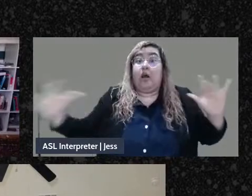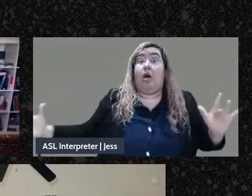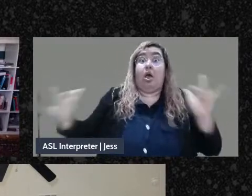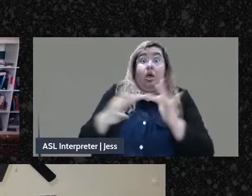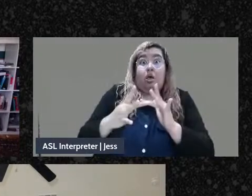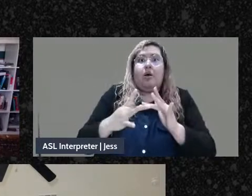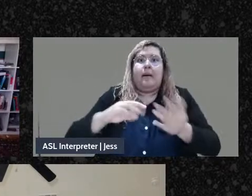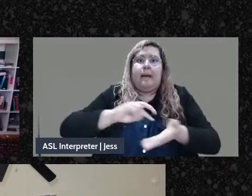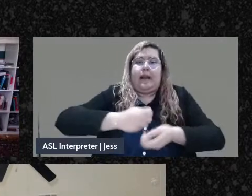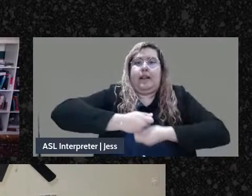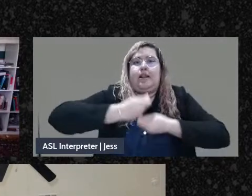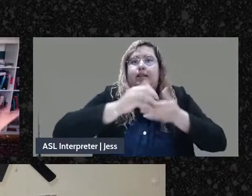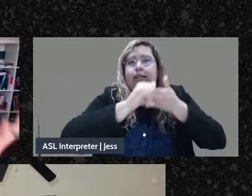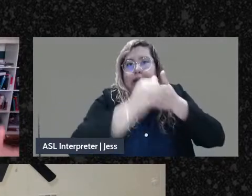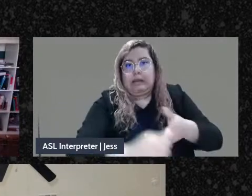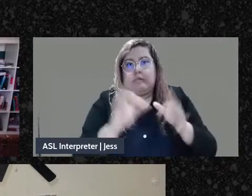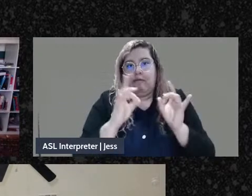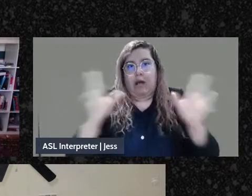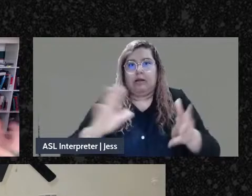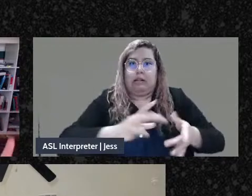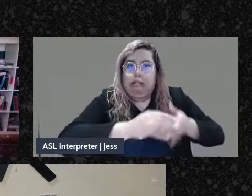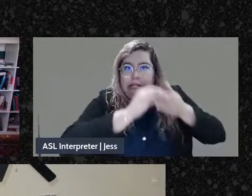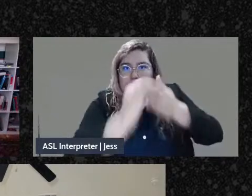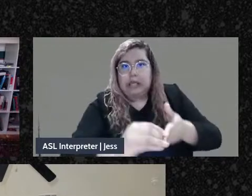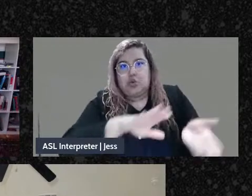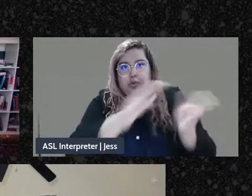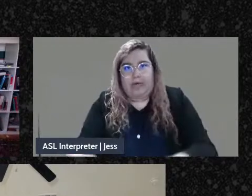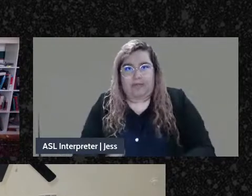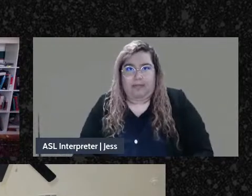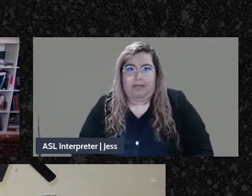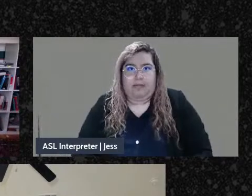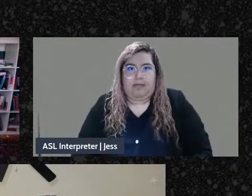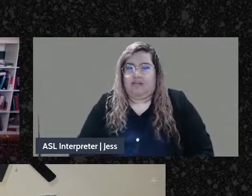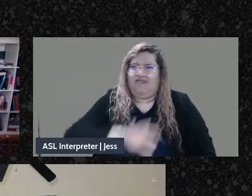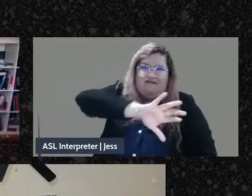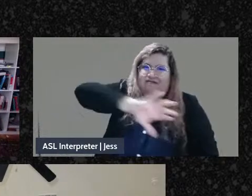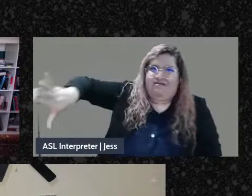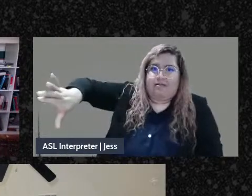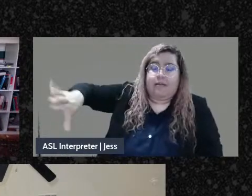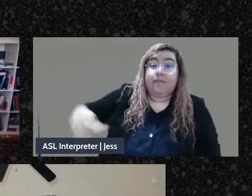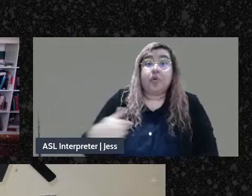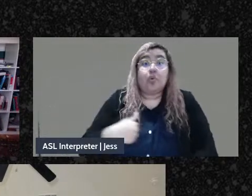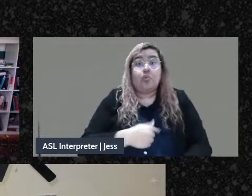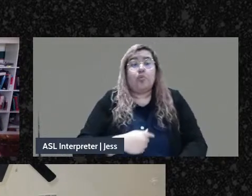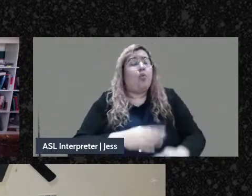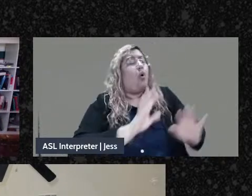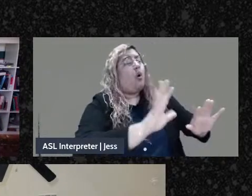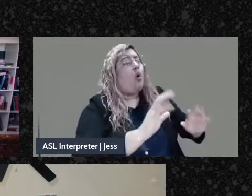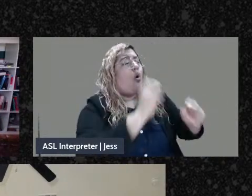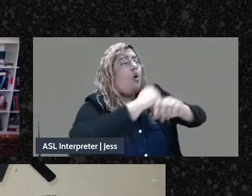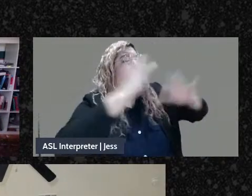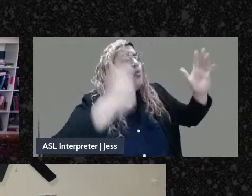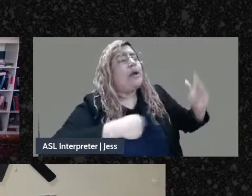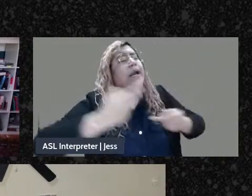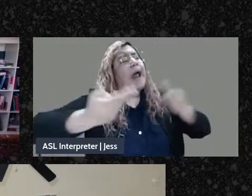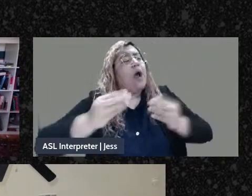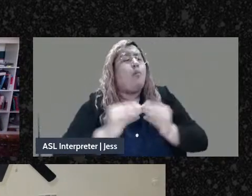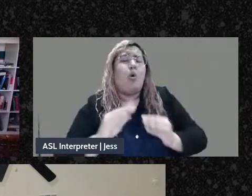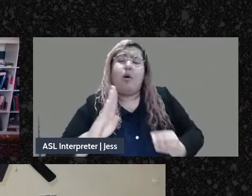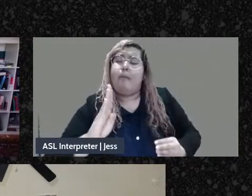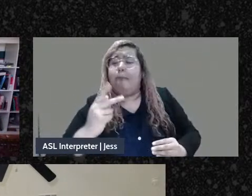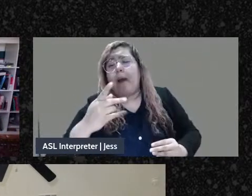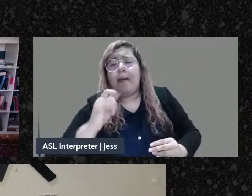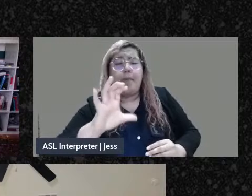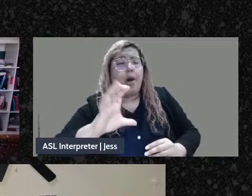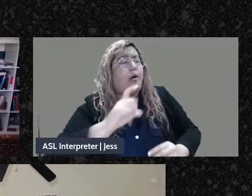right? Same thing, as we reimagine police, we need to hire more BIPOC officers. We need to retain